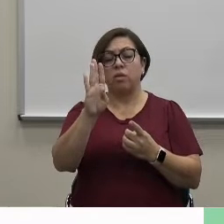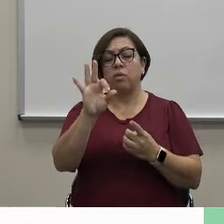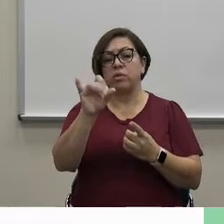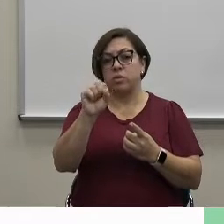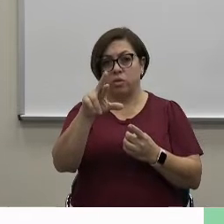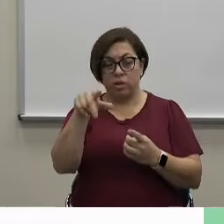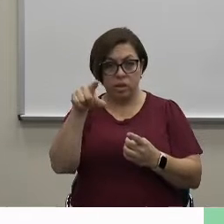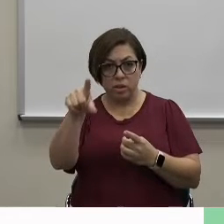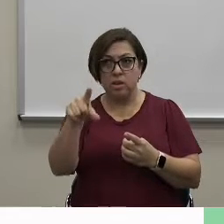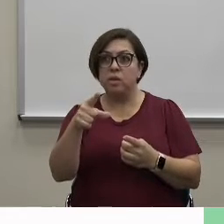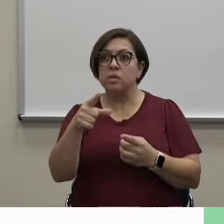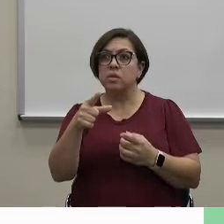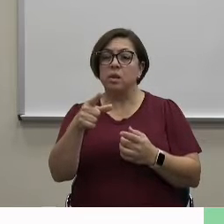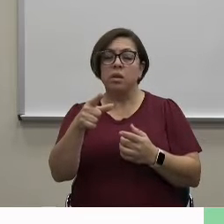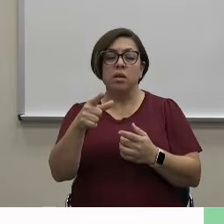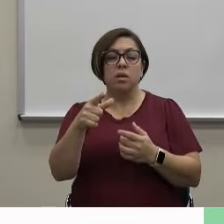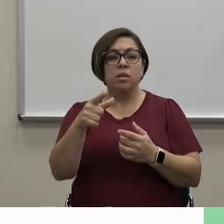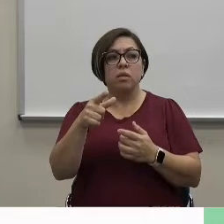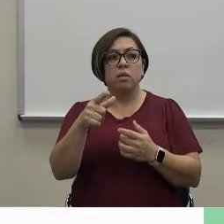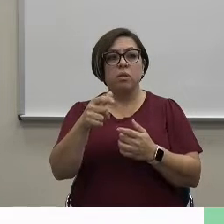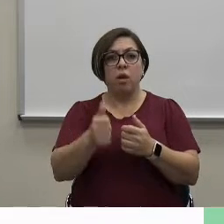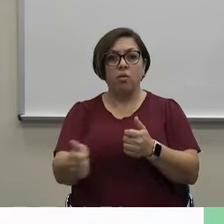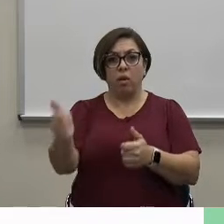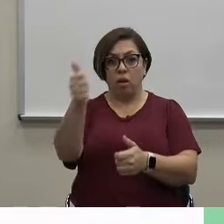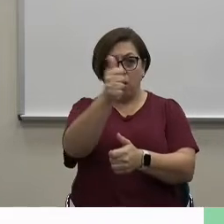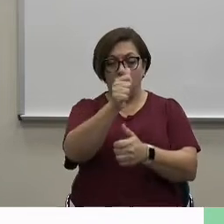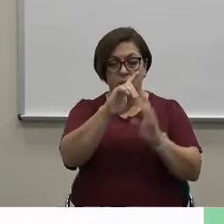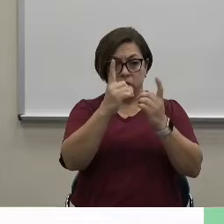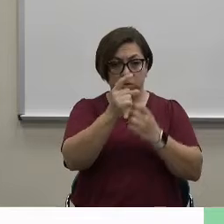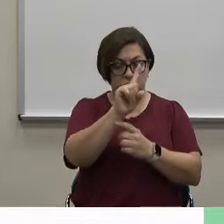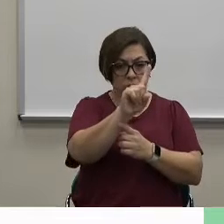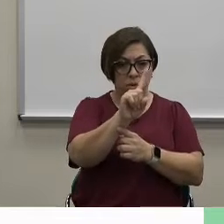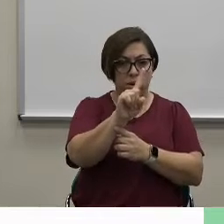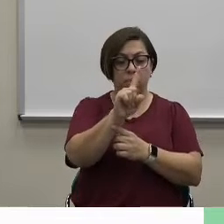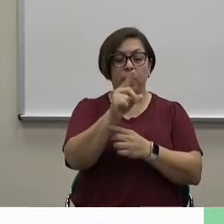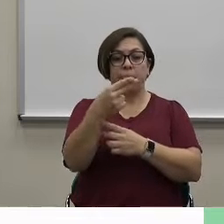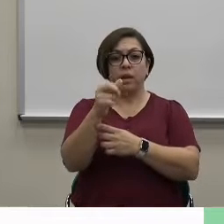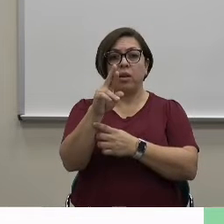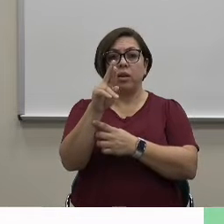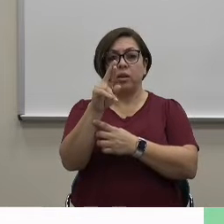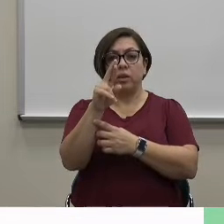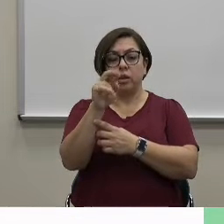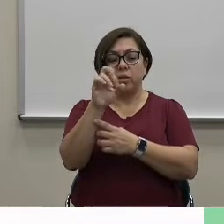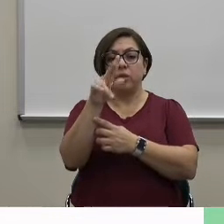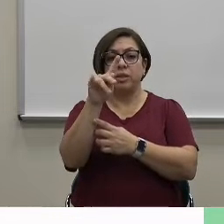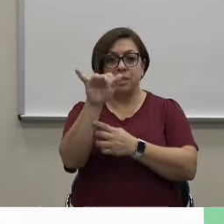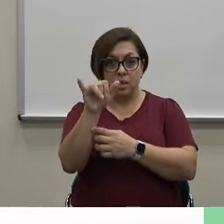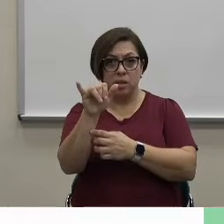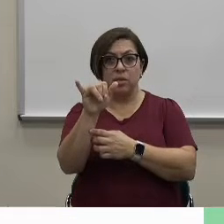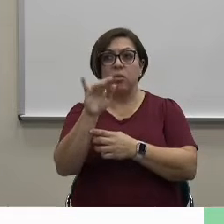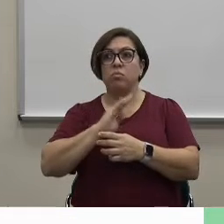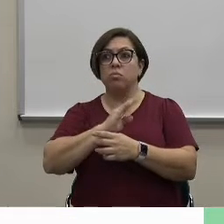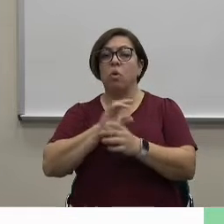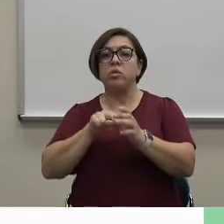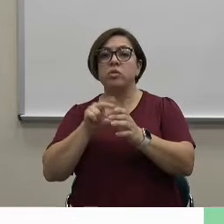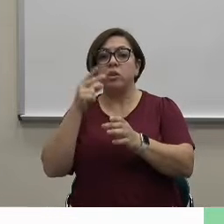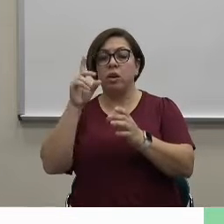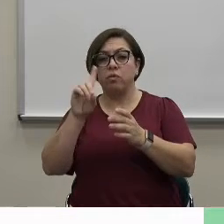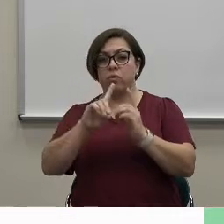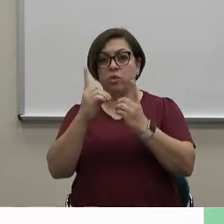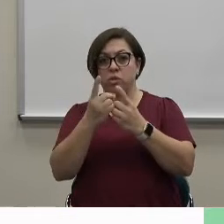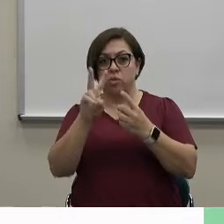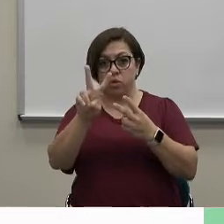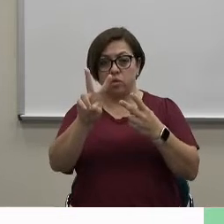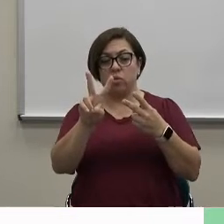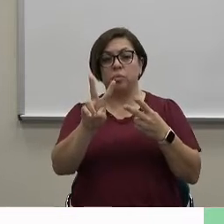elected incumbent trustee in District 1. Mr. Brian Haggerty, who is also the board chair, is the trustee for District 2. Mrs.